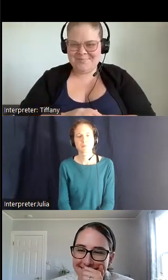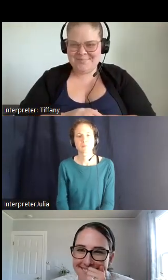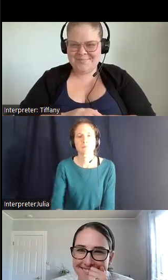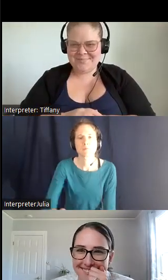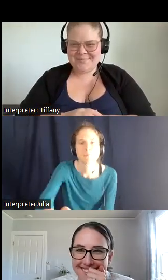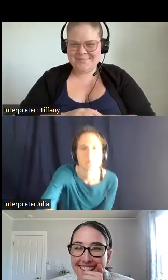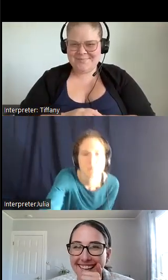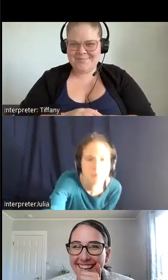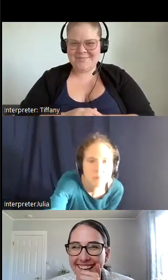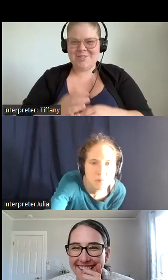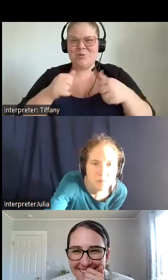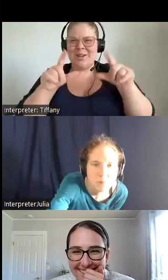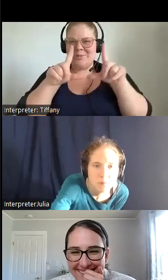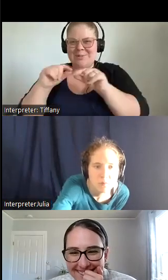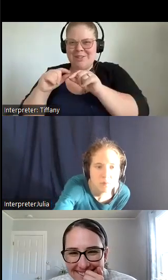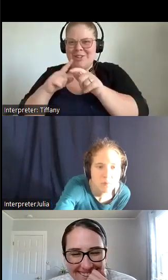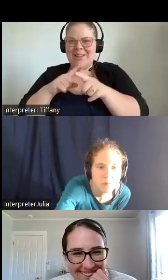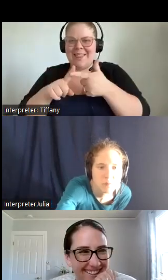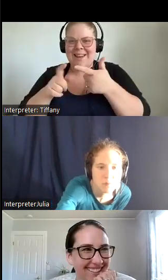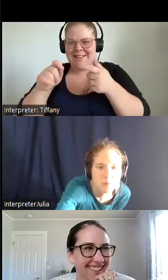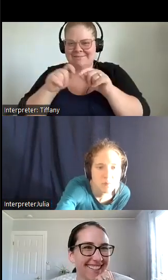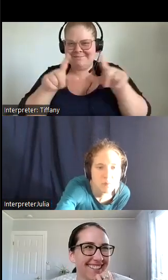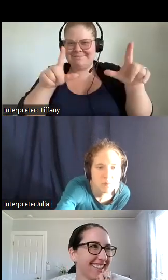She was trying to disappear, and then I made her come back.